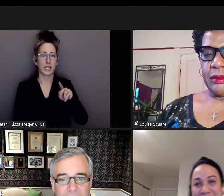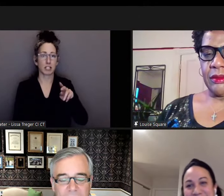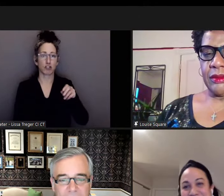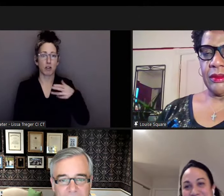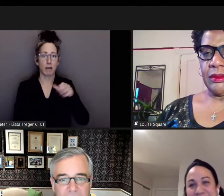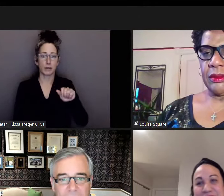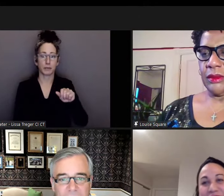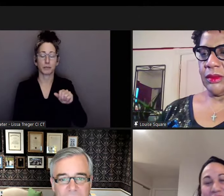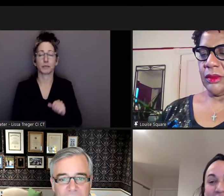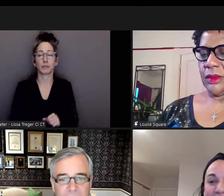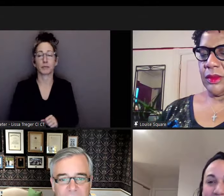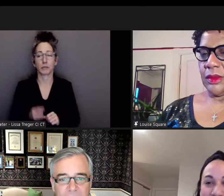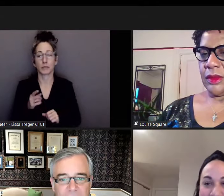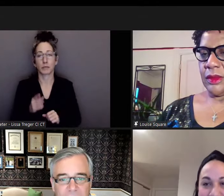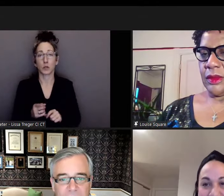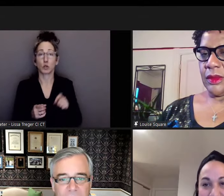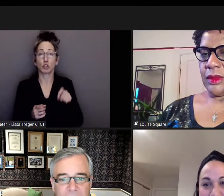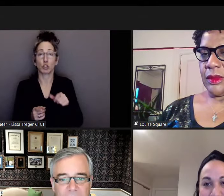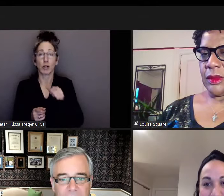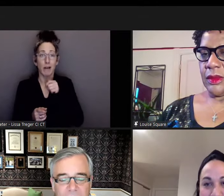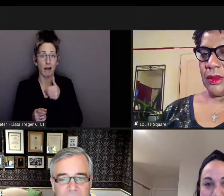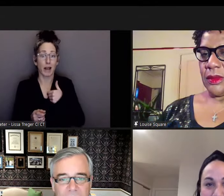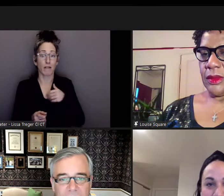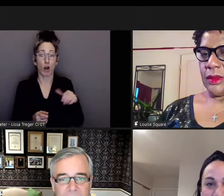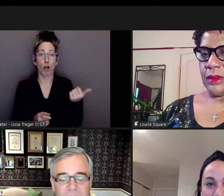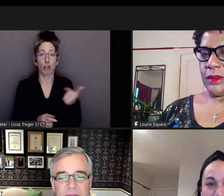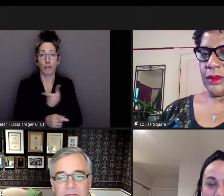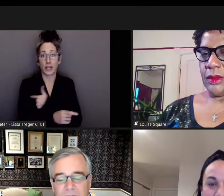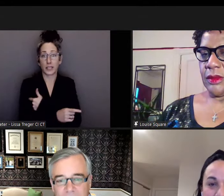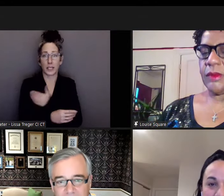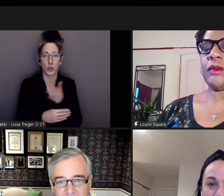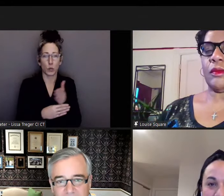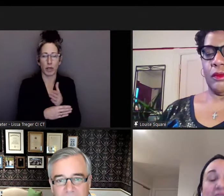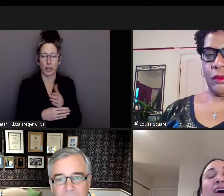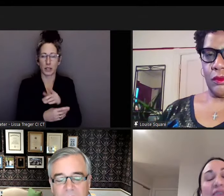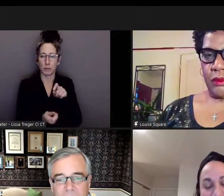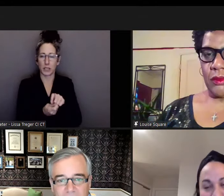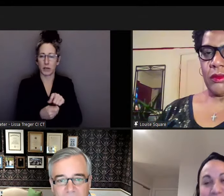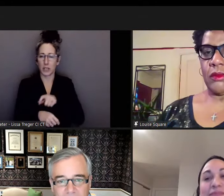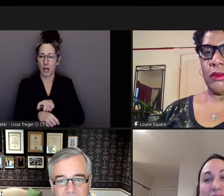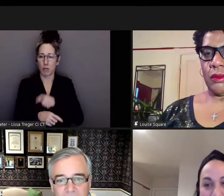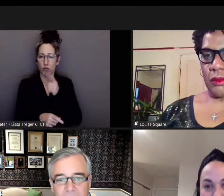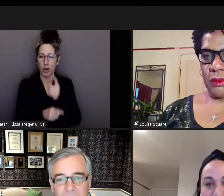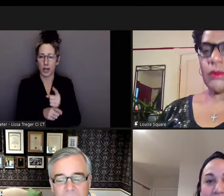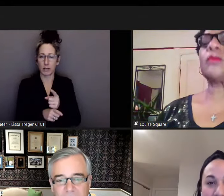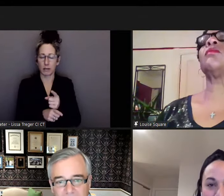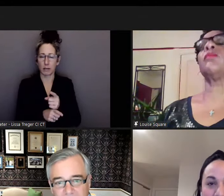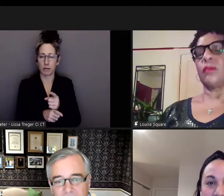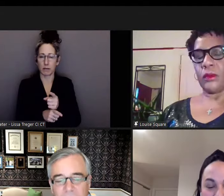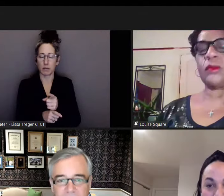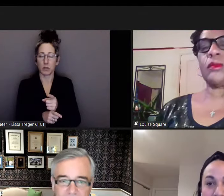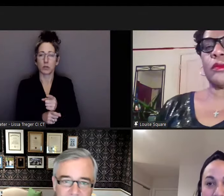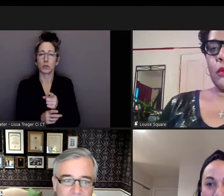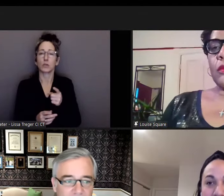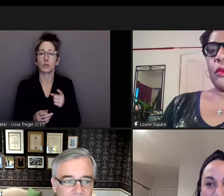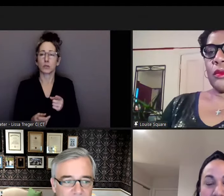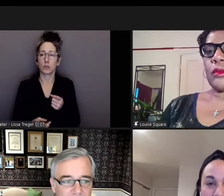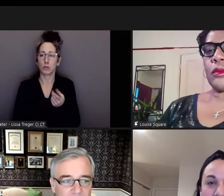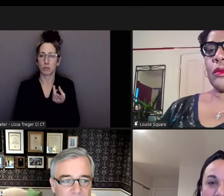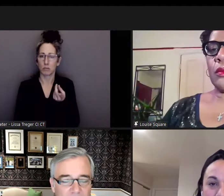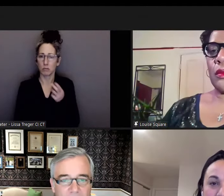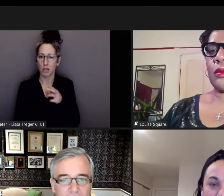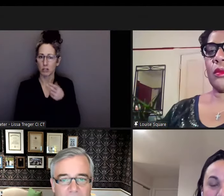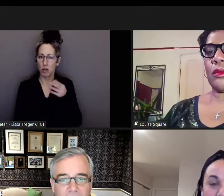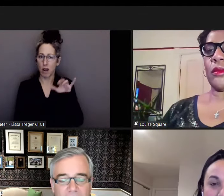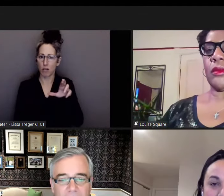this, but you are not supposed to have another type of vaccine within a certain amount of time before you get the COVID vaccine. Dr. Heyer, I think you can maybe speak